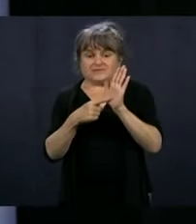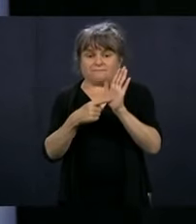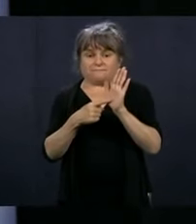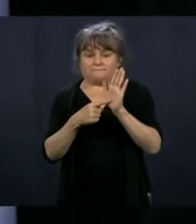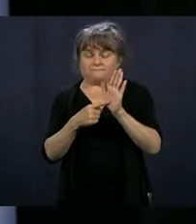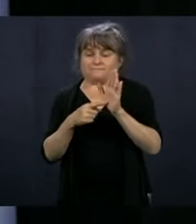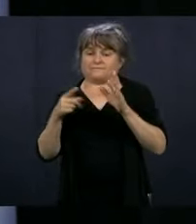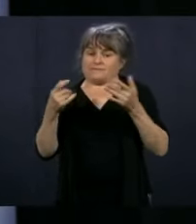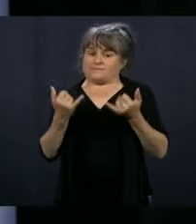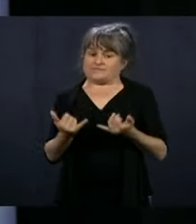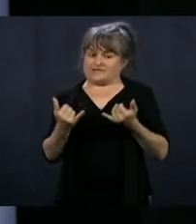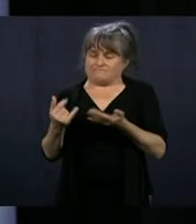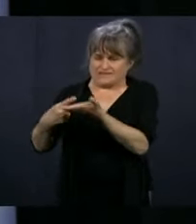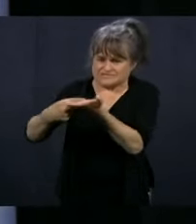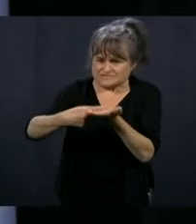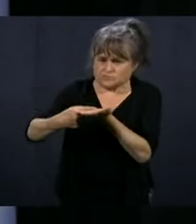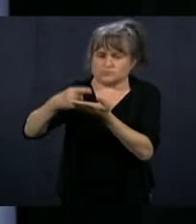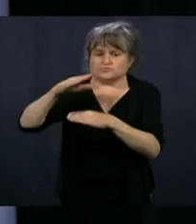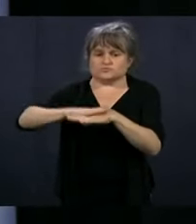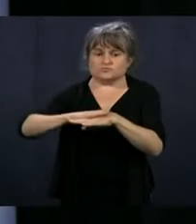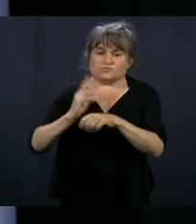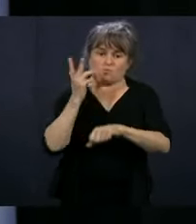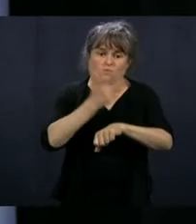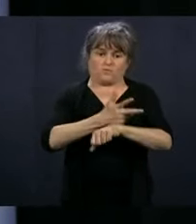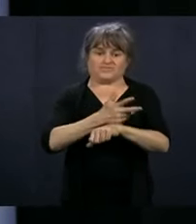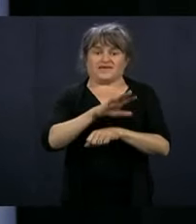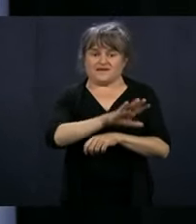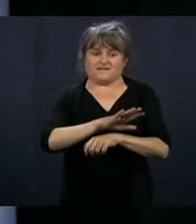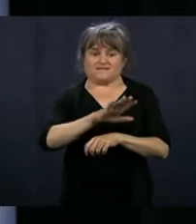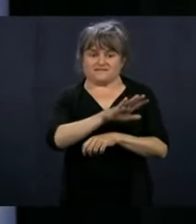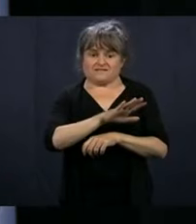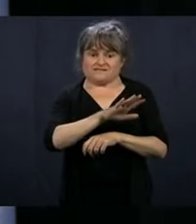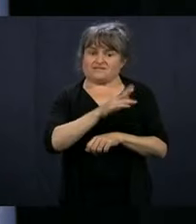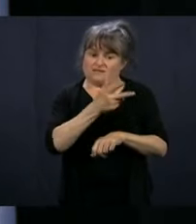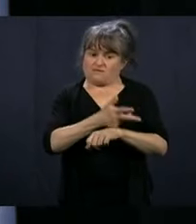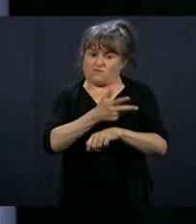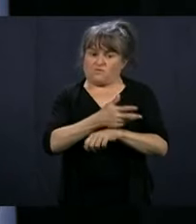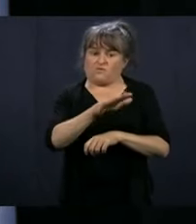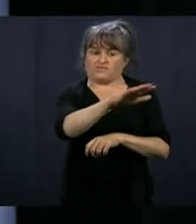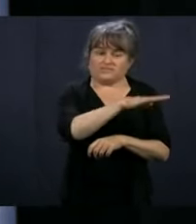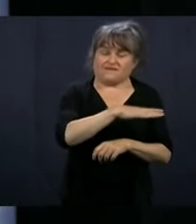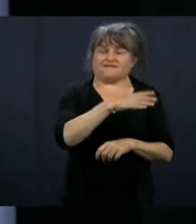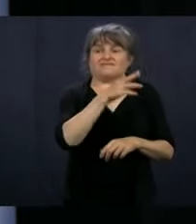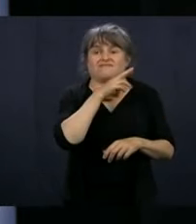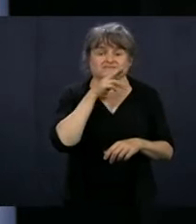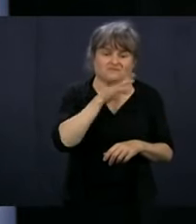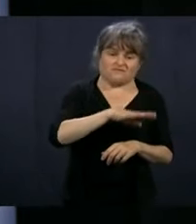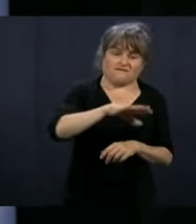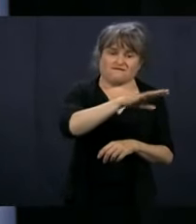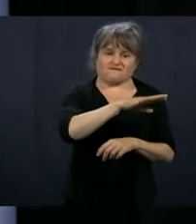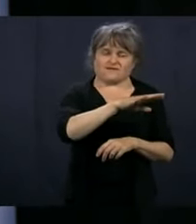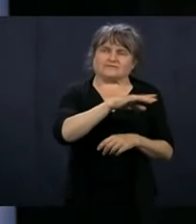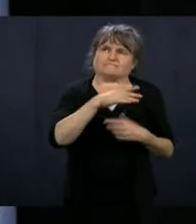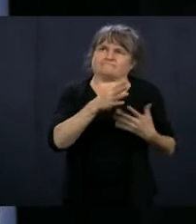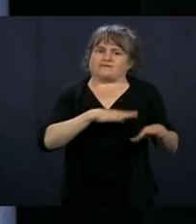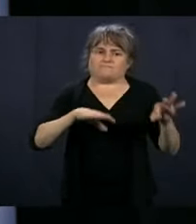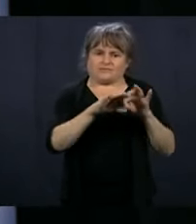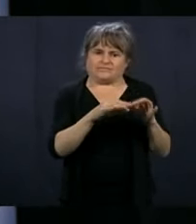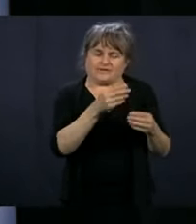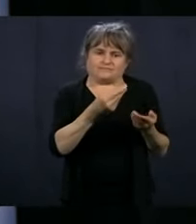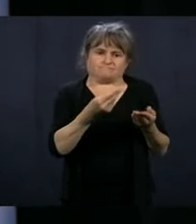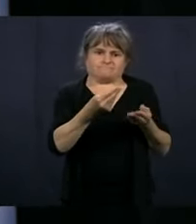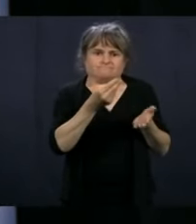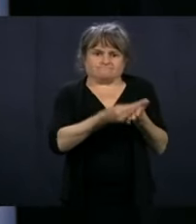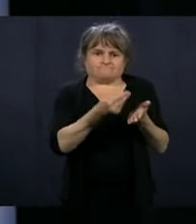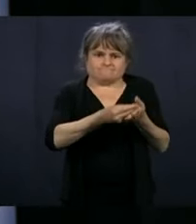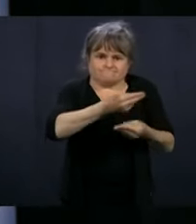are looking at everything having to do with the hotel sector. Well, that concerns more the economy